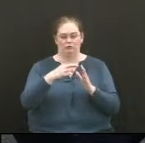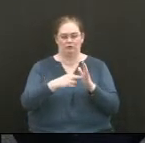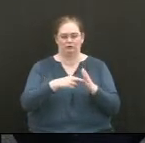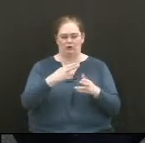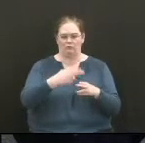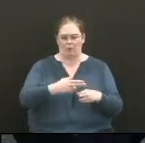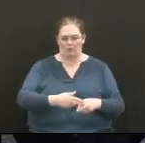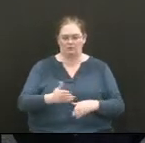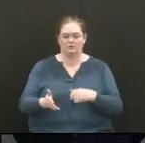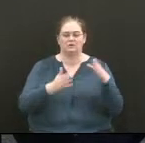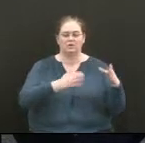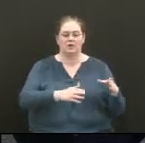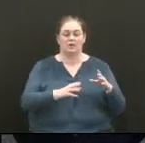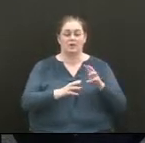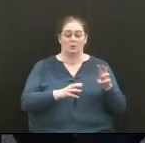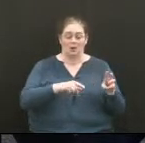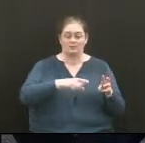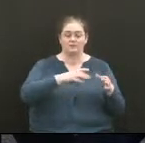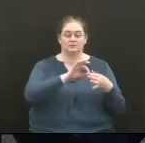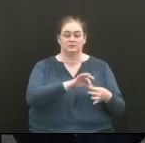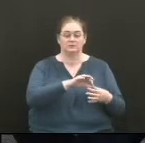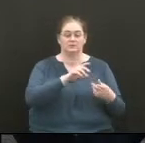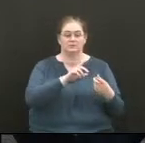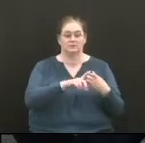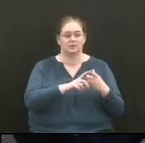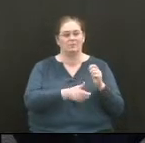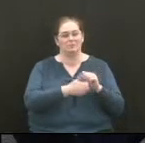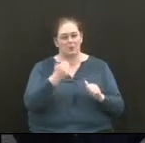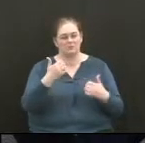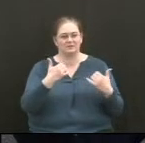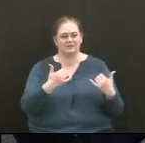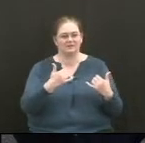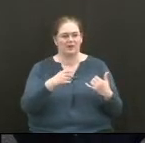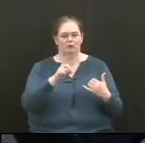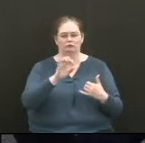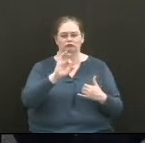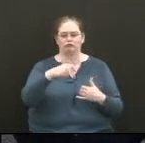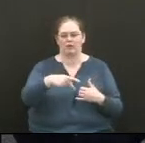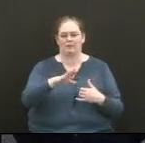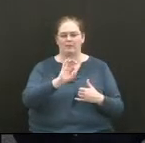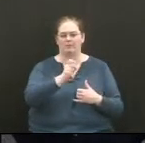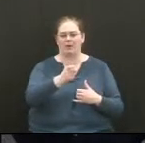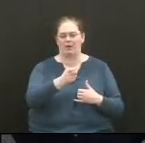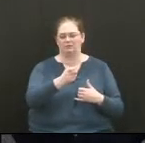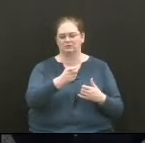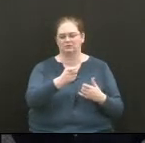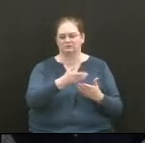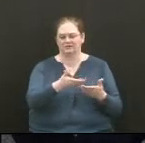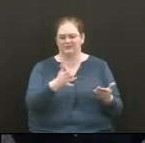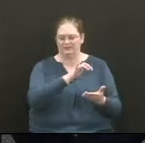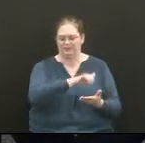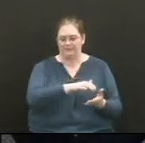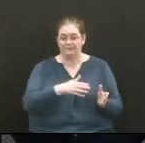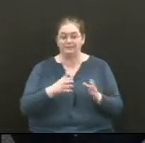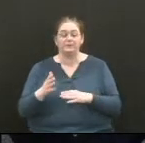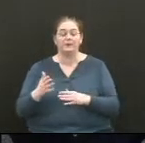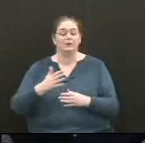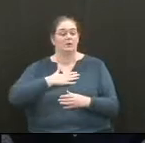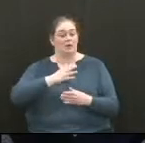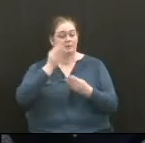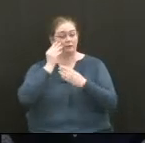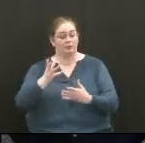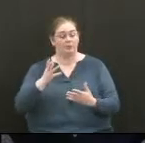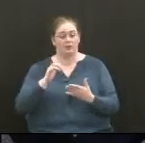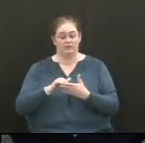one in the Western District concerning mostly mail drop boxes and things of that nature. And so I'm happy to report